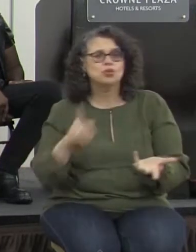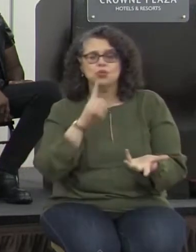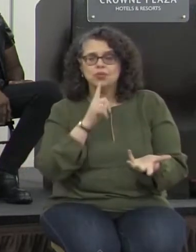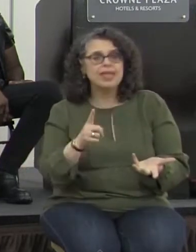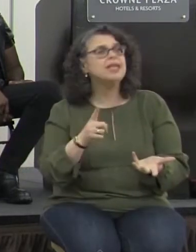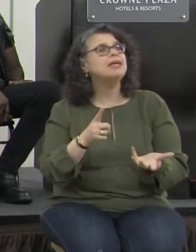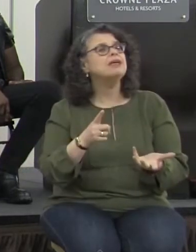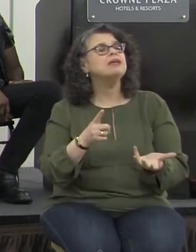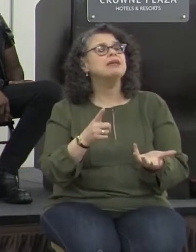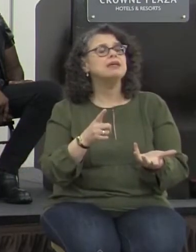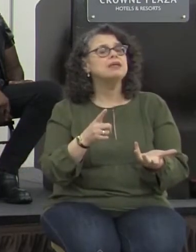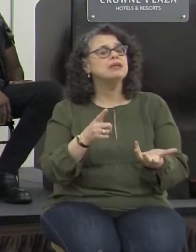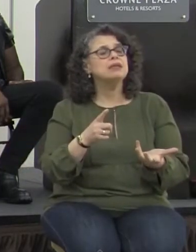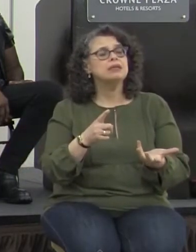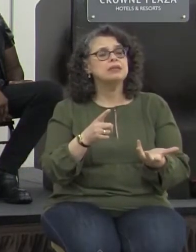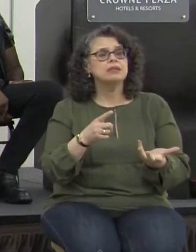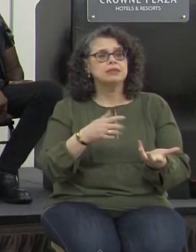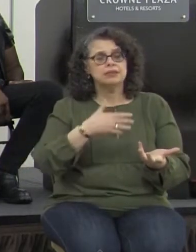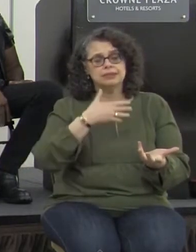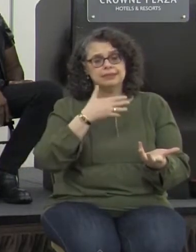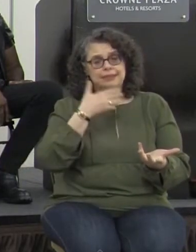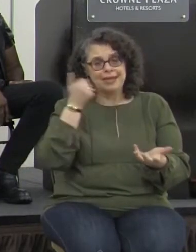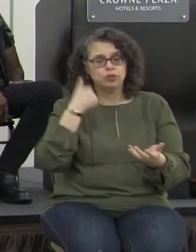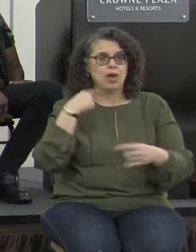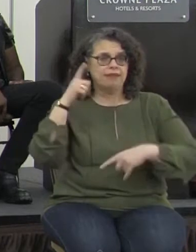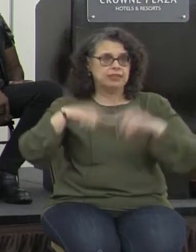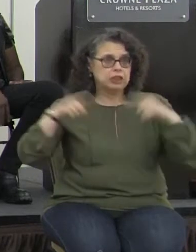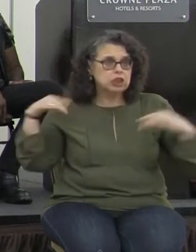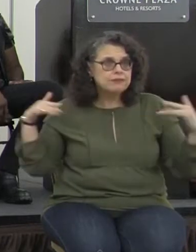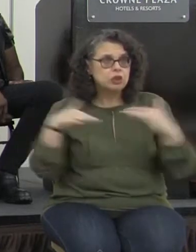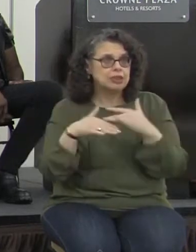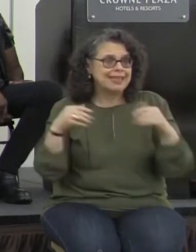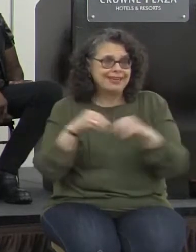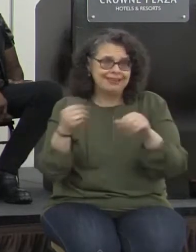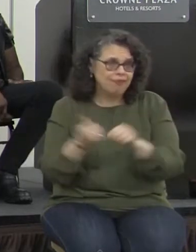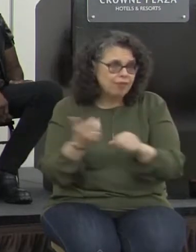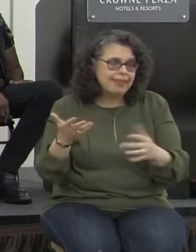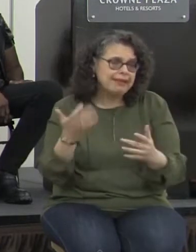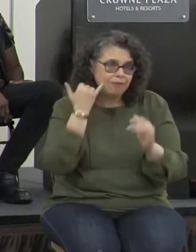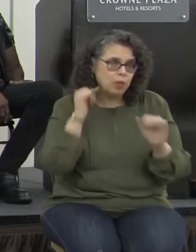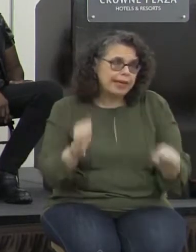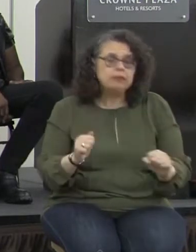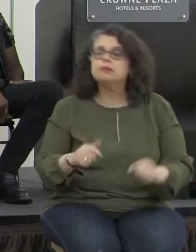have a diverse of everything. So. What also I found is that